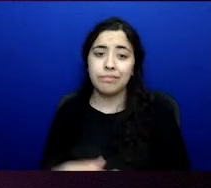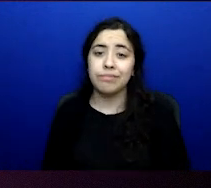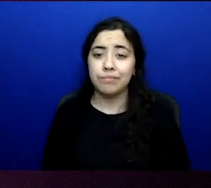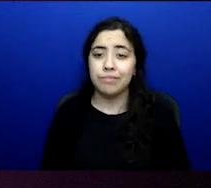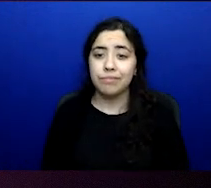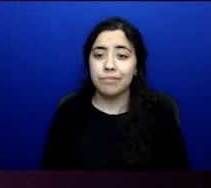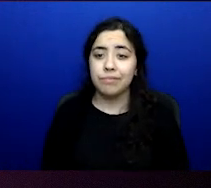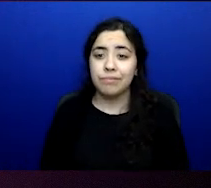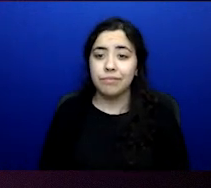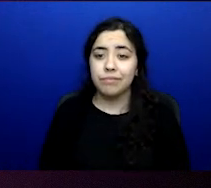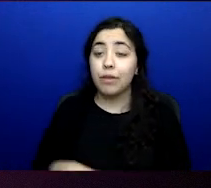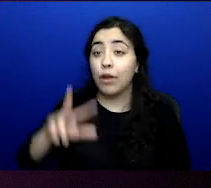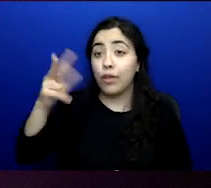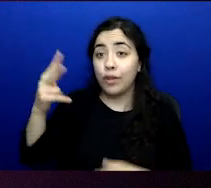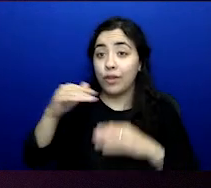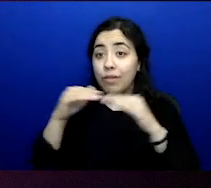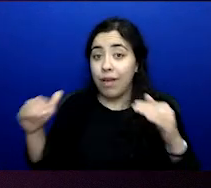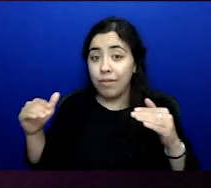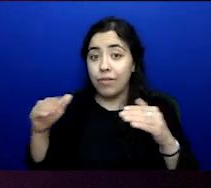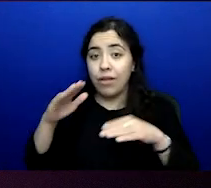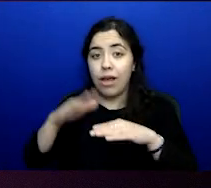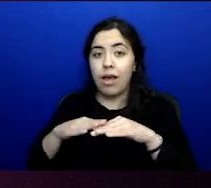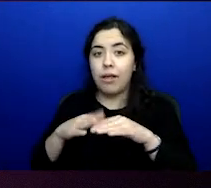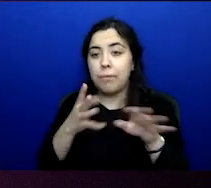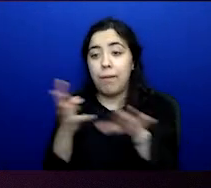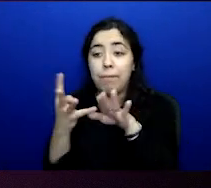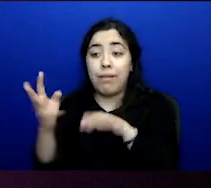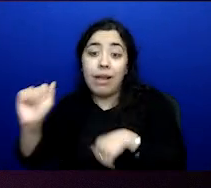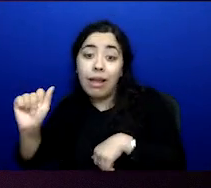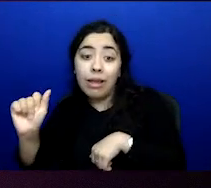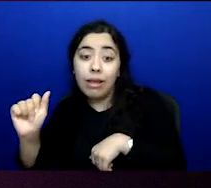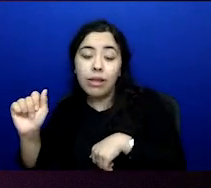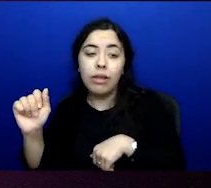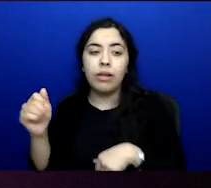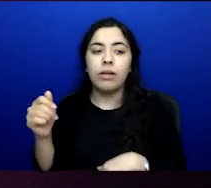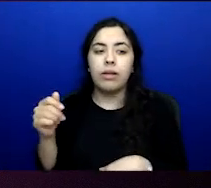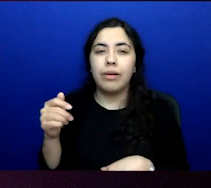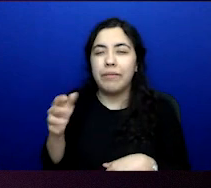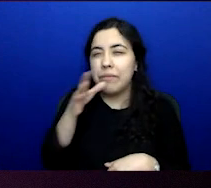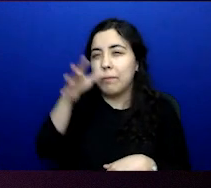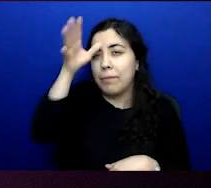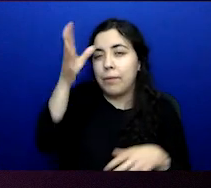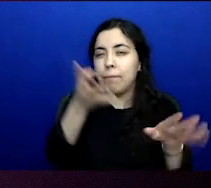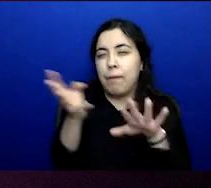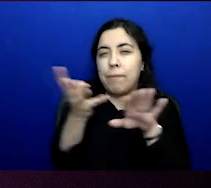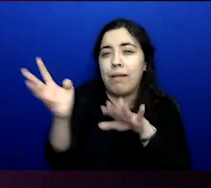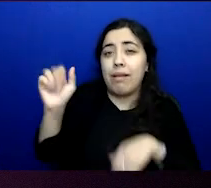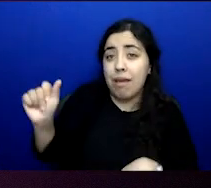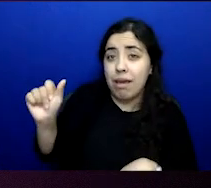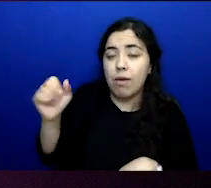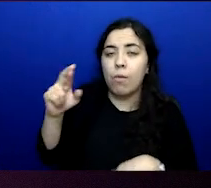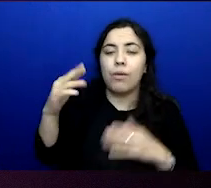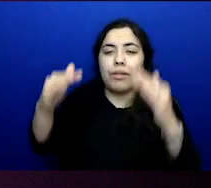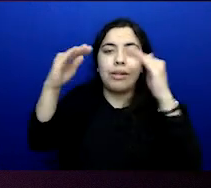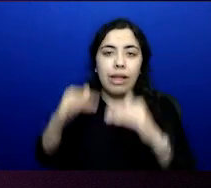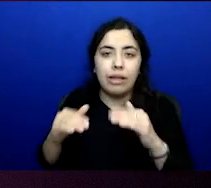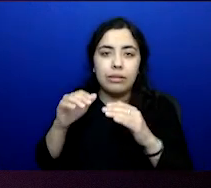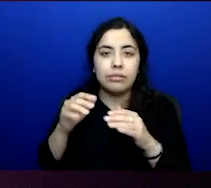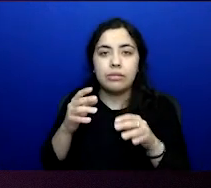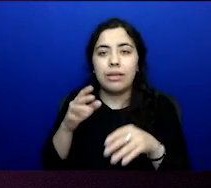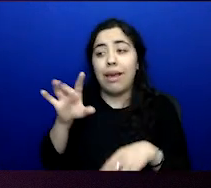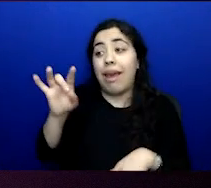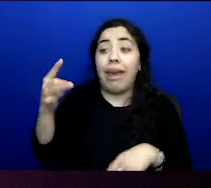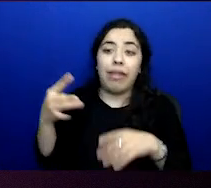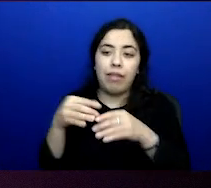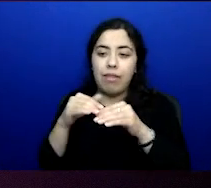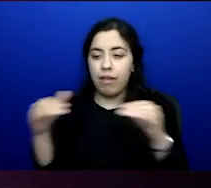Can be on the 3rd level of pipeline A, of the parent pipeline A, and the next one can be on the 8th level